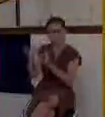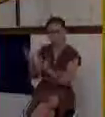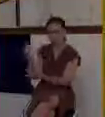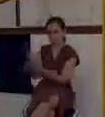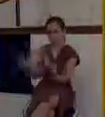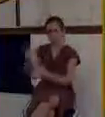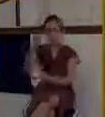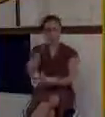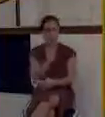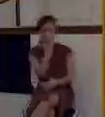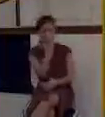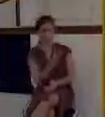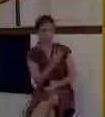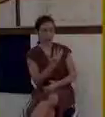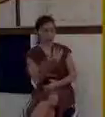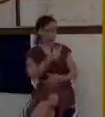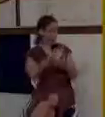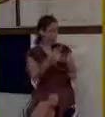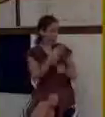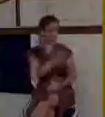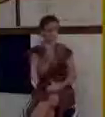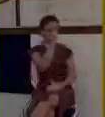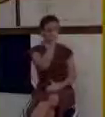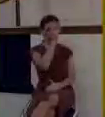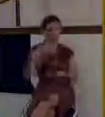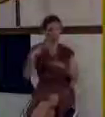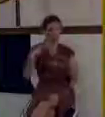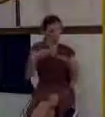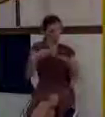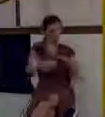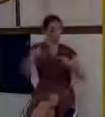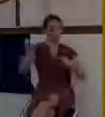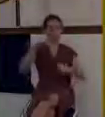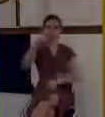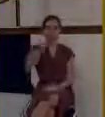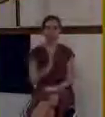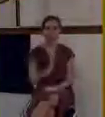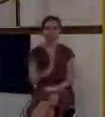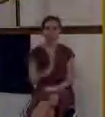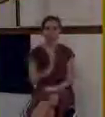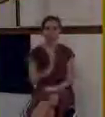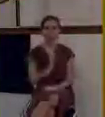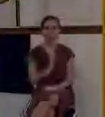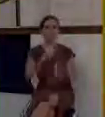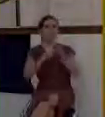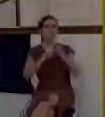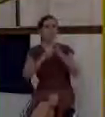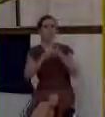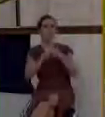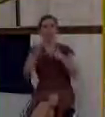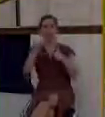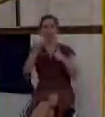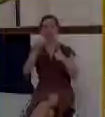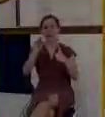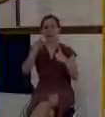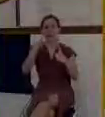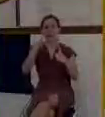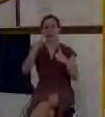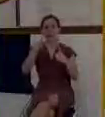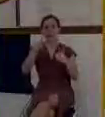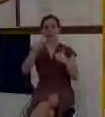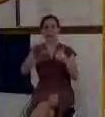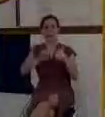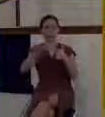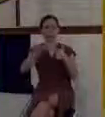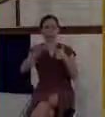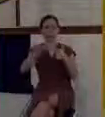of your father Abraham, and of Isaac and of Jacob. And what does that mean? Well, Abraham and Isaac and Jacob, they're still alive.